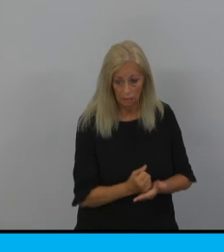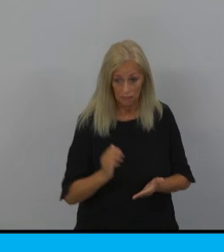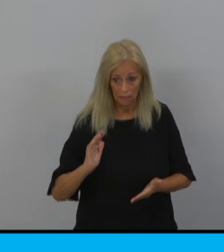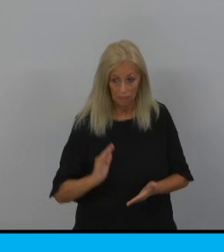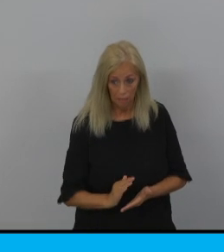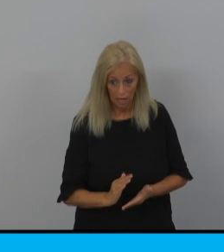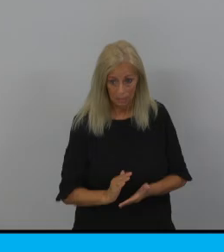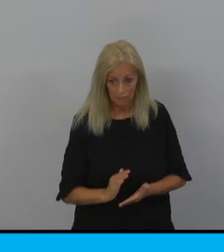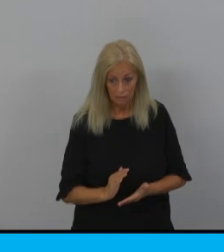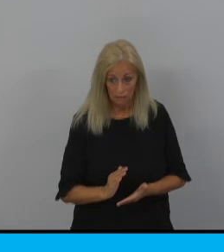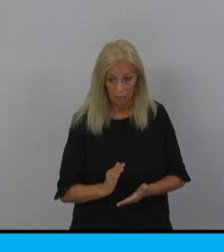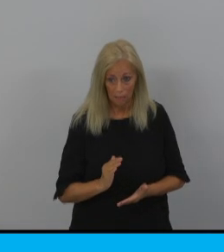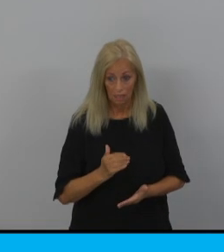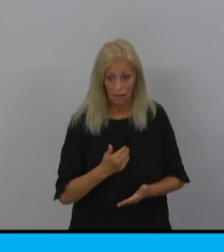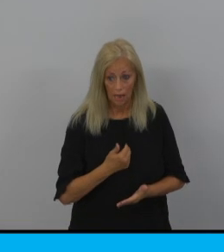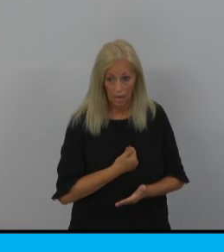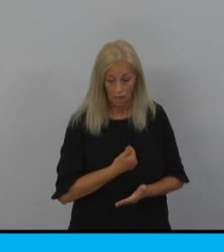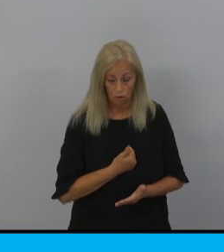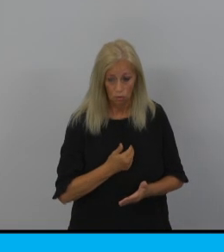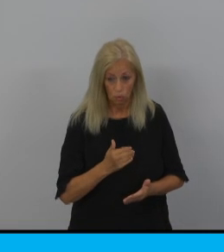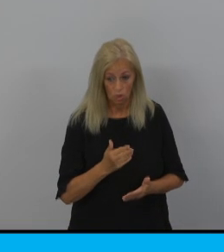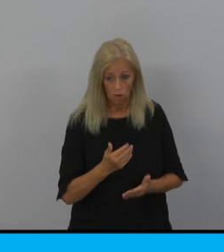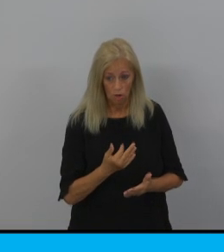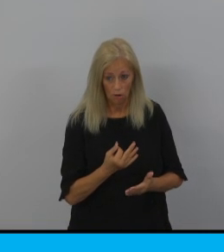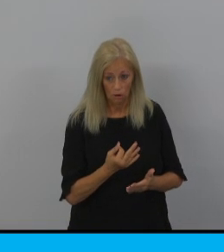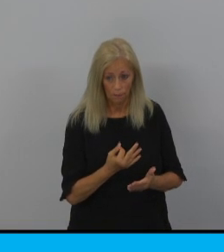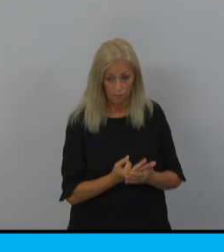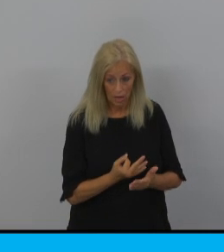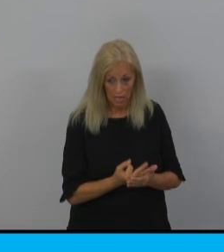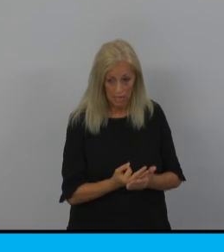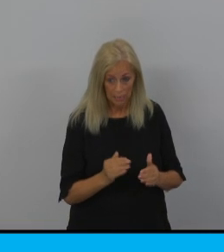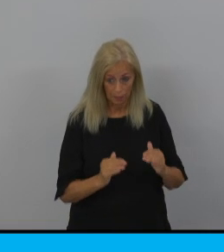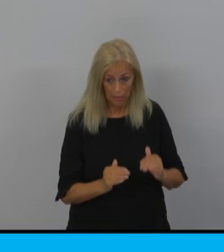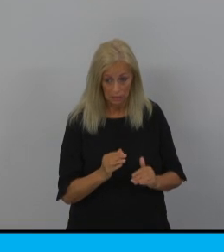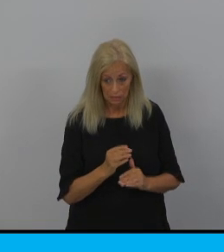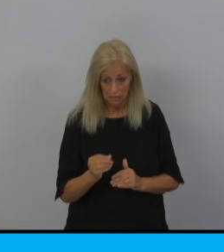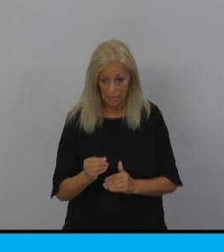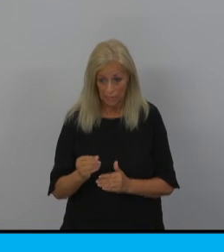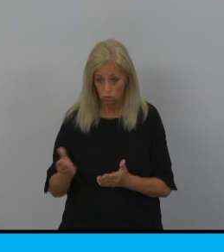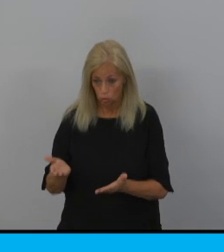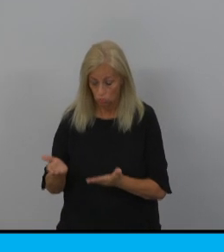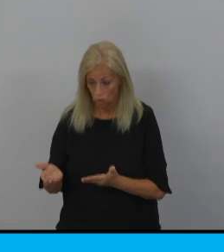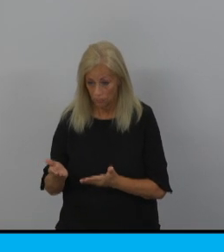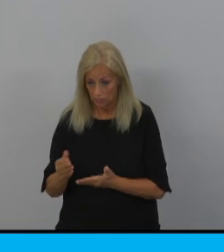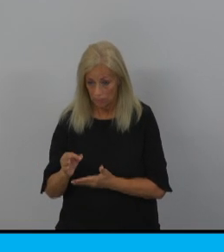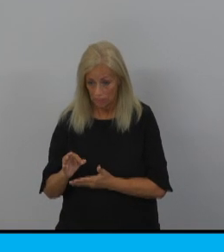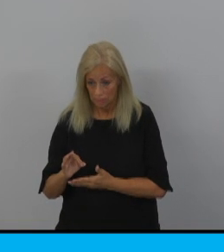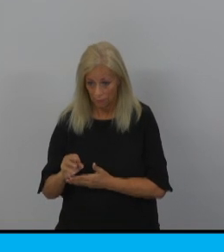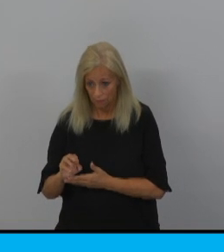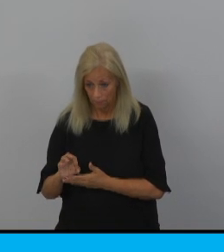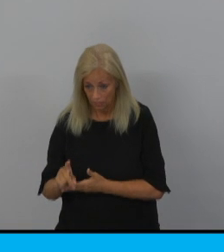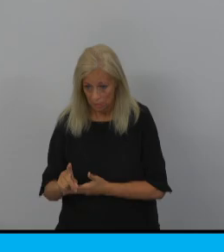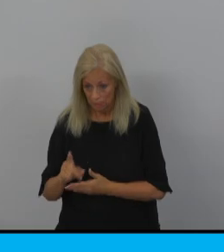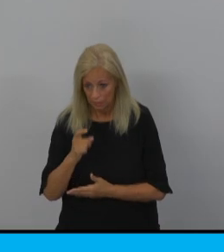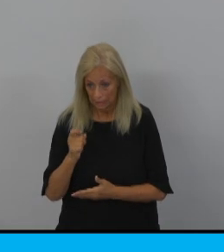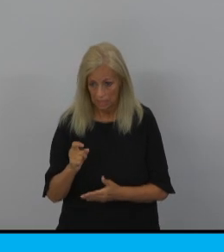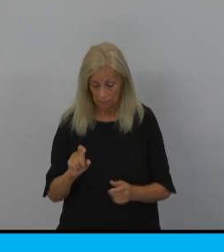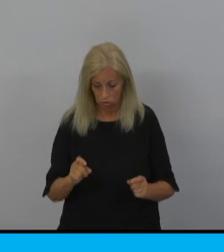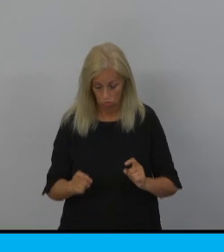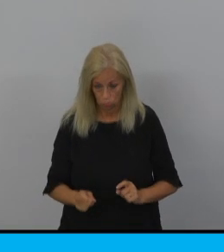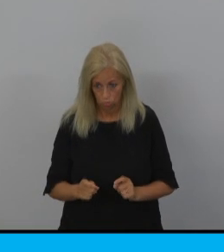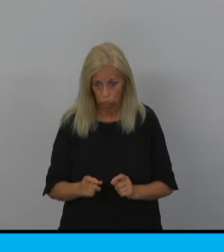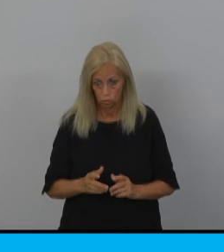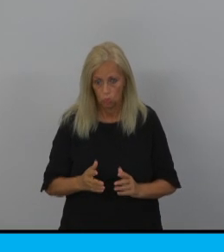drew down our fund balance considerably in our debt service fund because there were the adjustments were so high